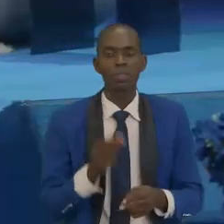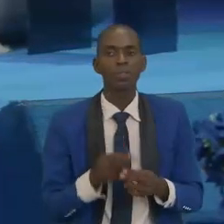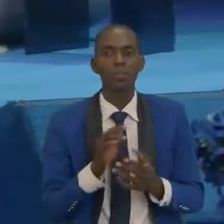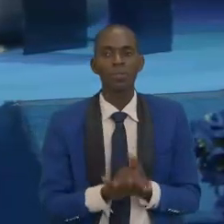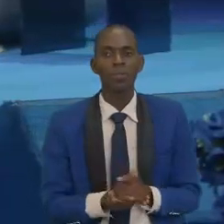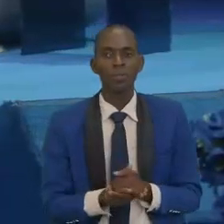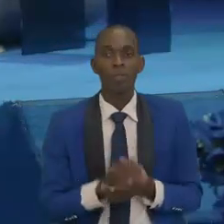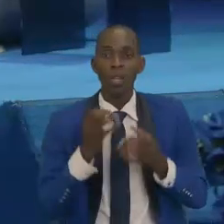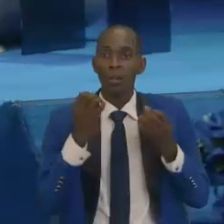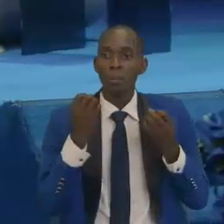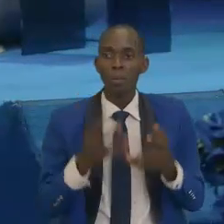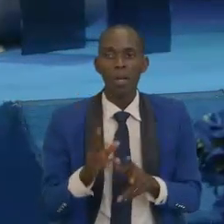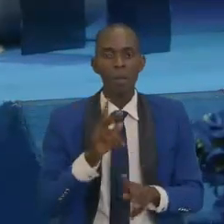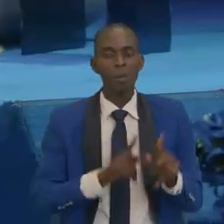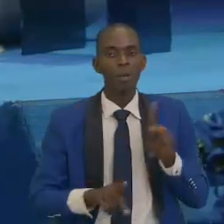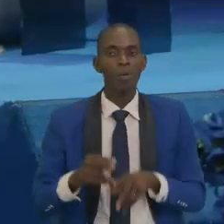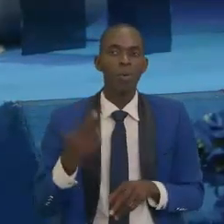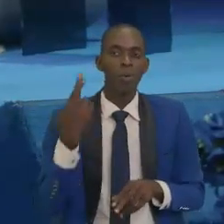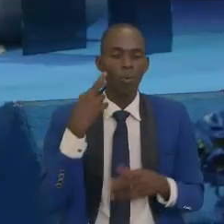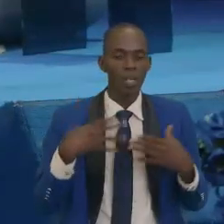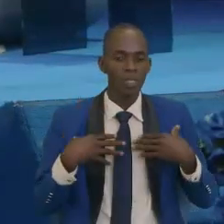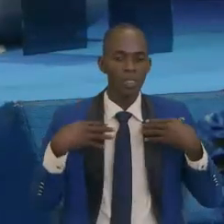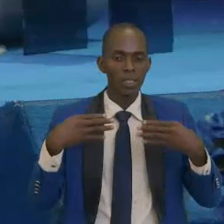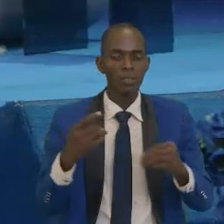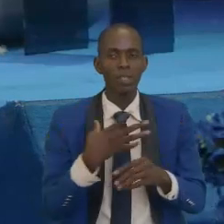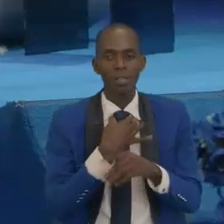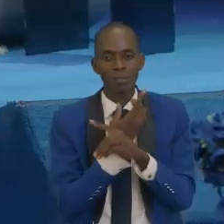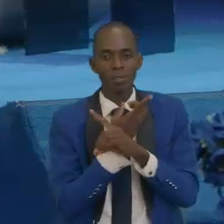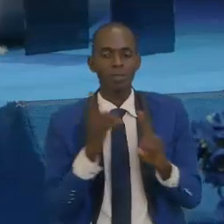Many people were healed and delivered yesterday.